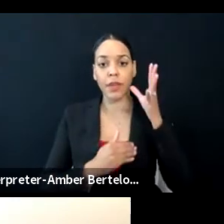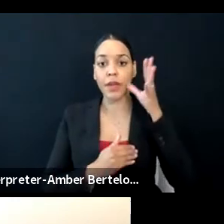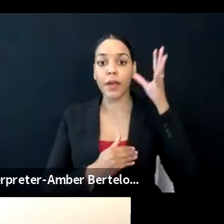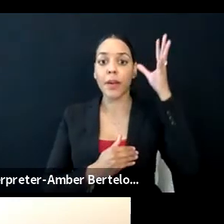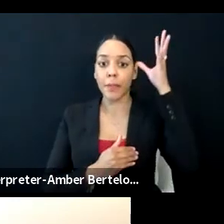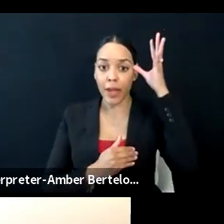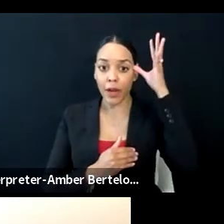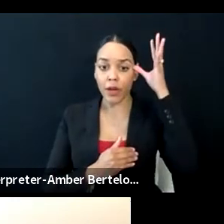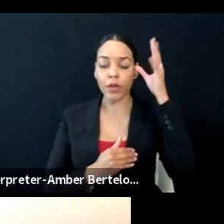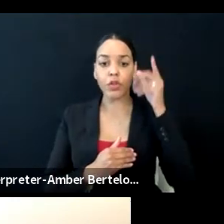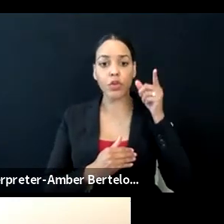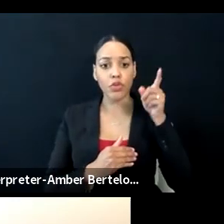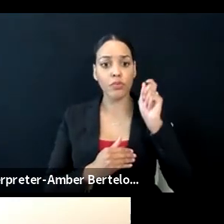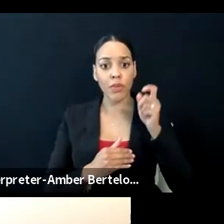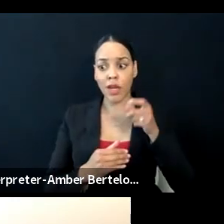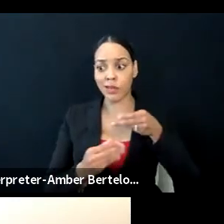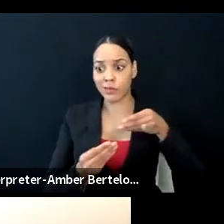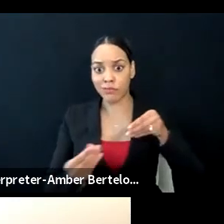a